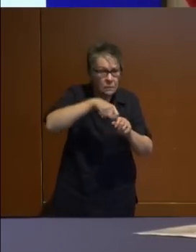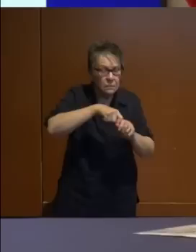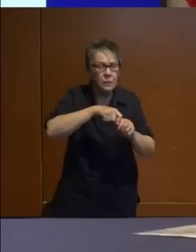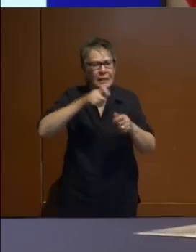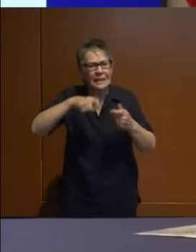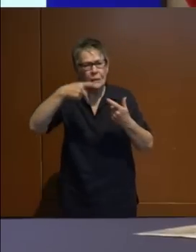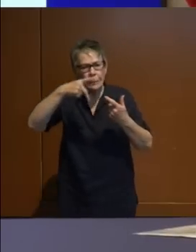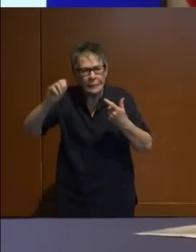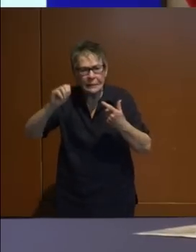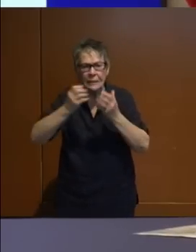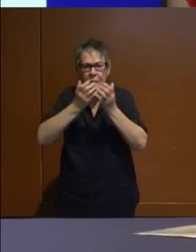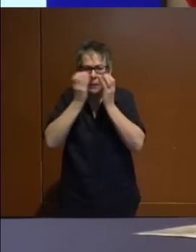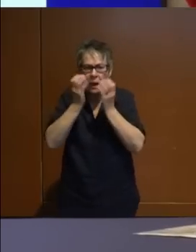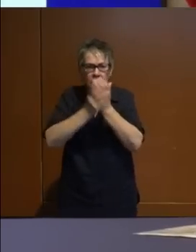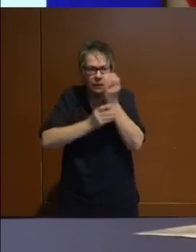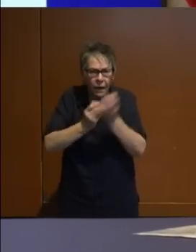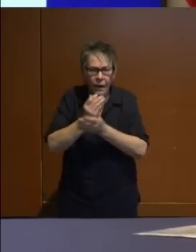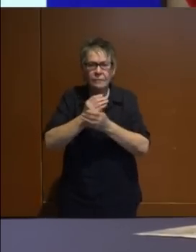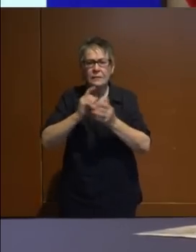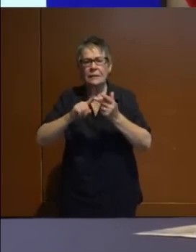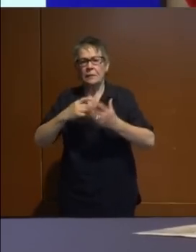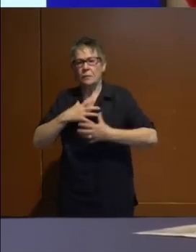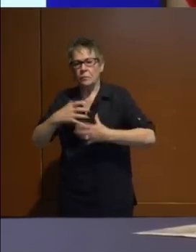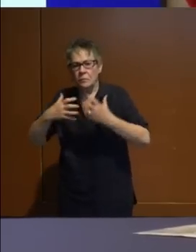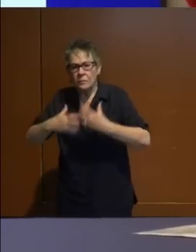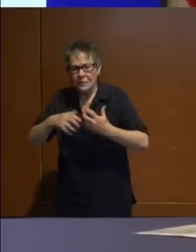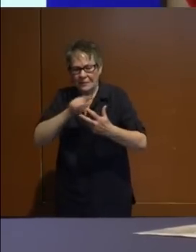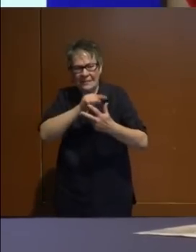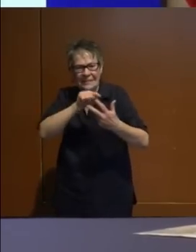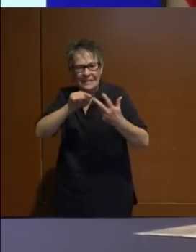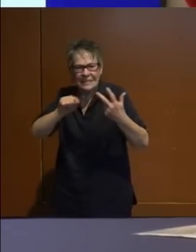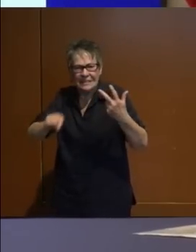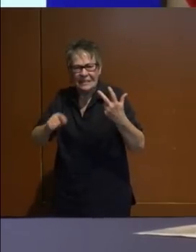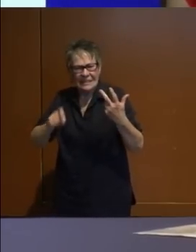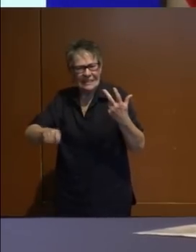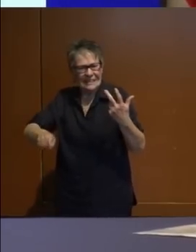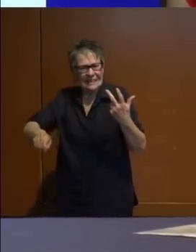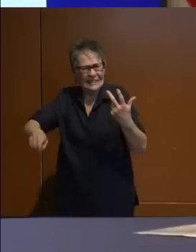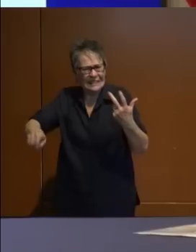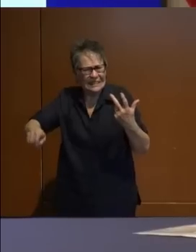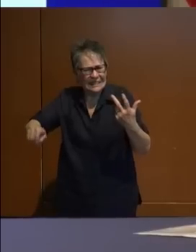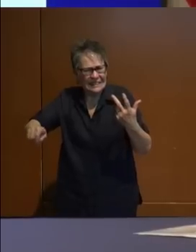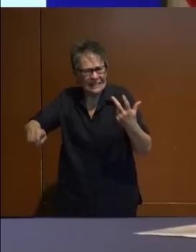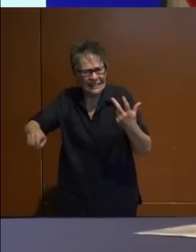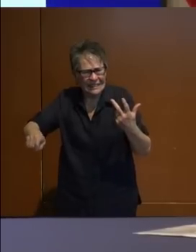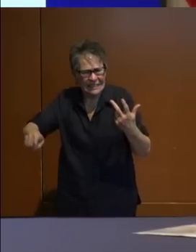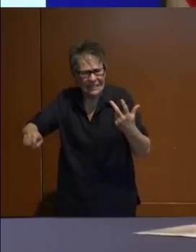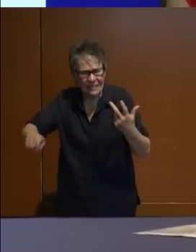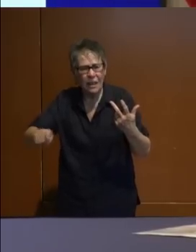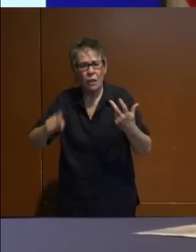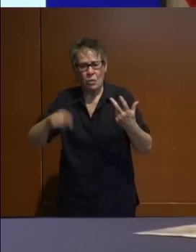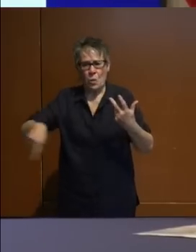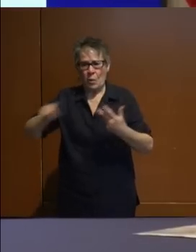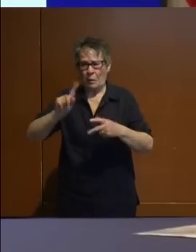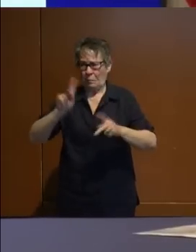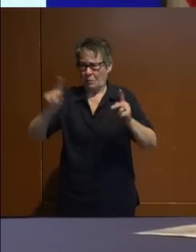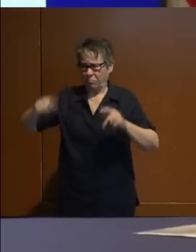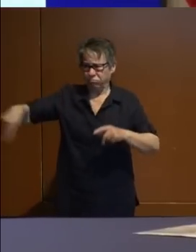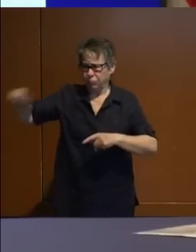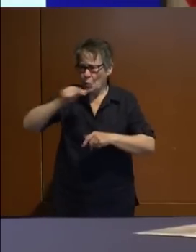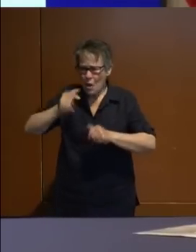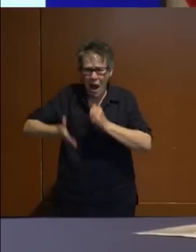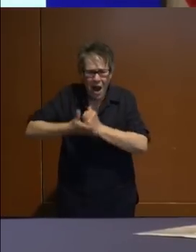workers and our first responders are our heroes right now. And I meant to say this just because you reminded me with